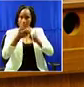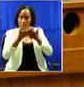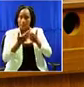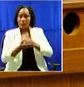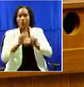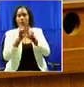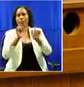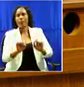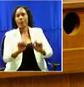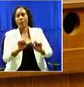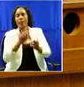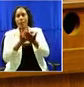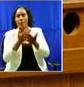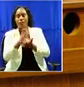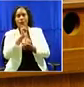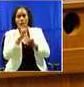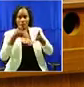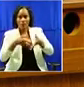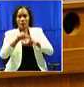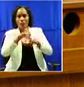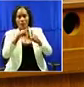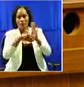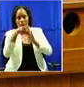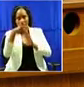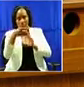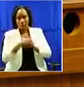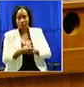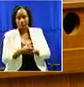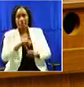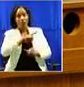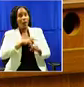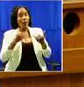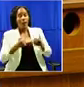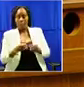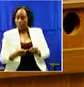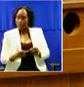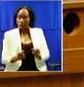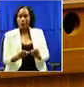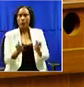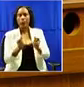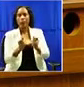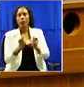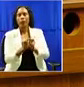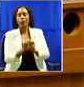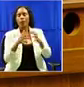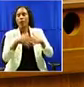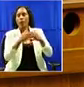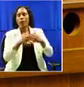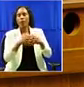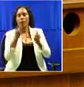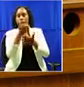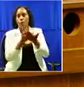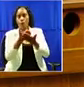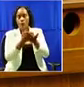social development. That is why we are urgently implementing the economic reforms that we